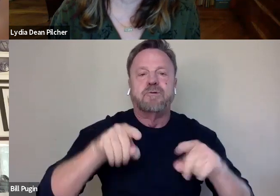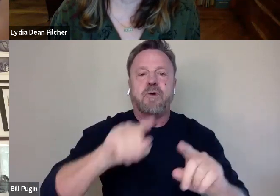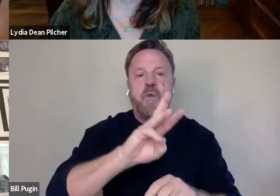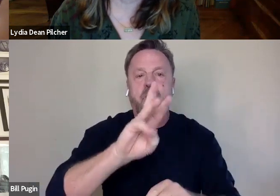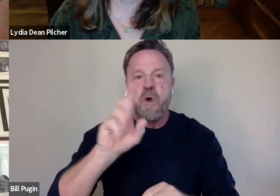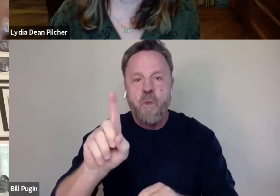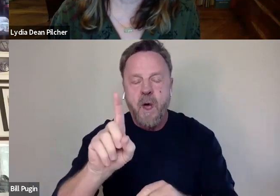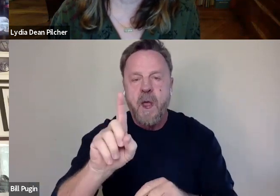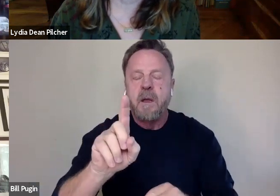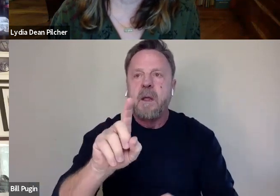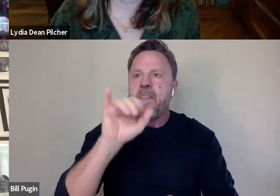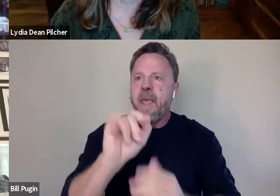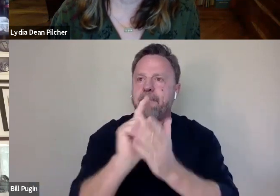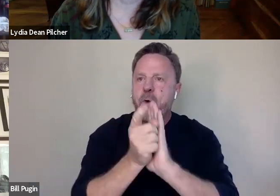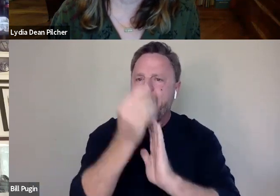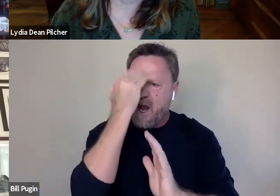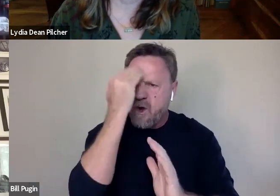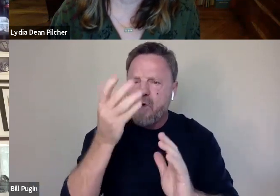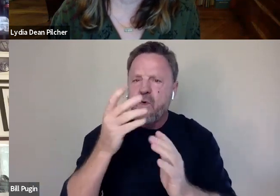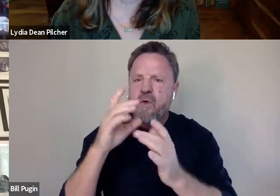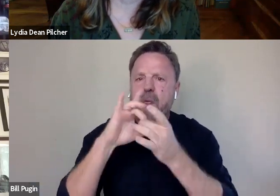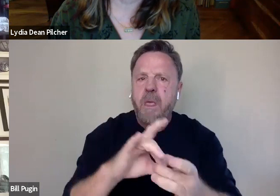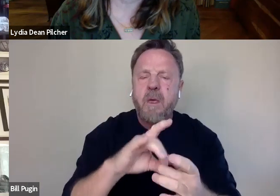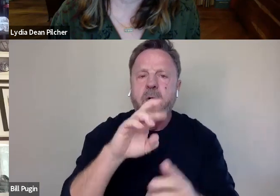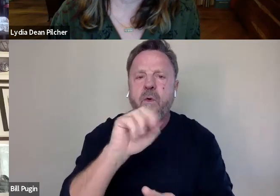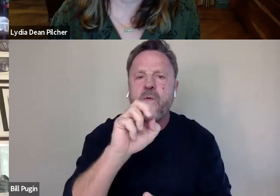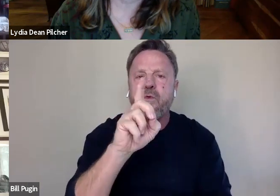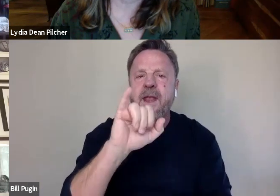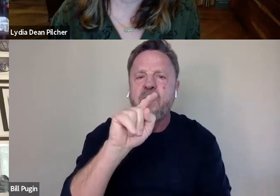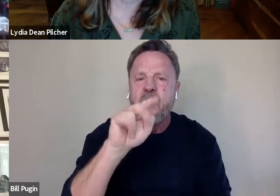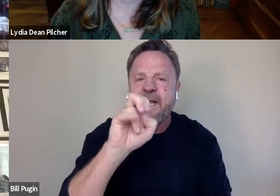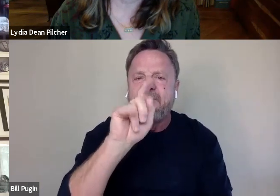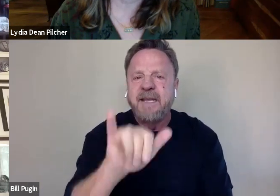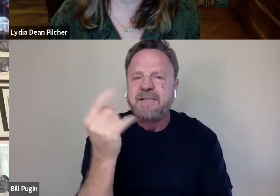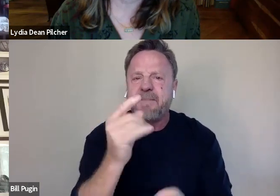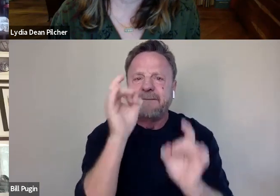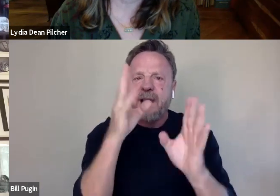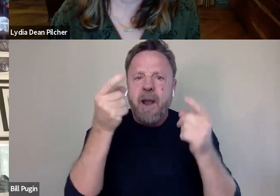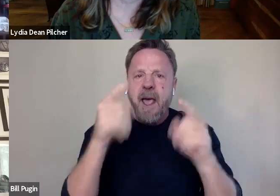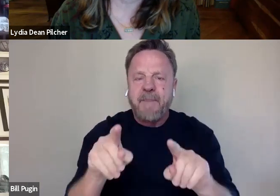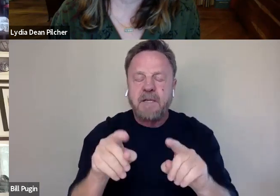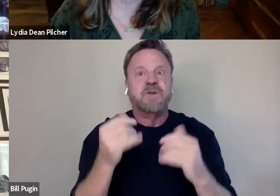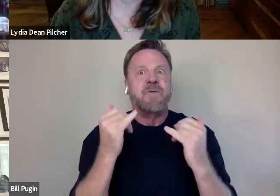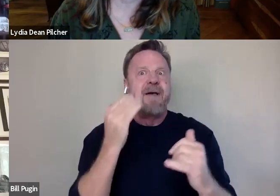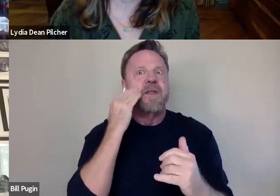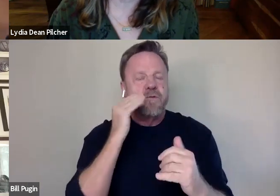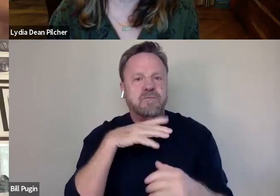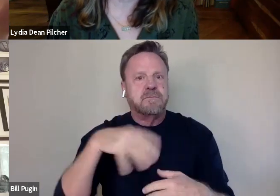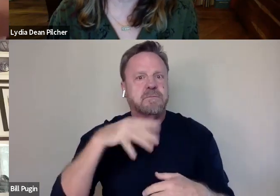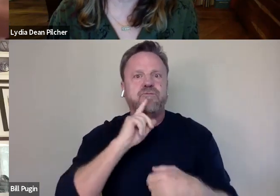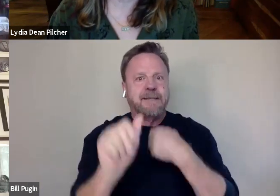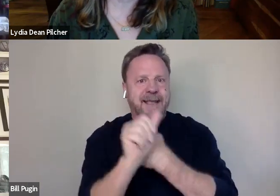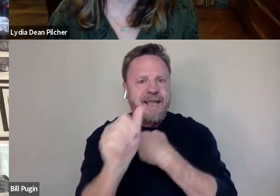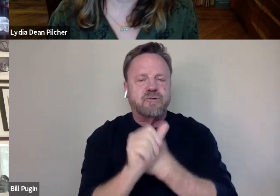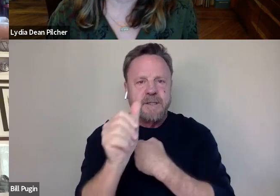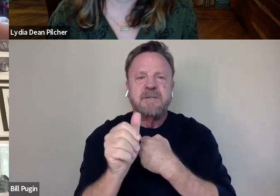that moment, I knew it had to do with radioactivity. Something terrible had happened to the extent that now they knew that it was really dangerous. And so that